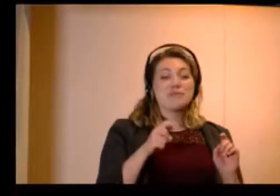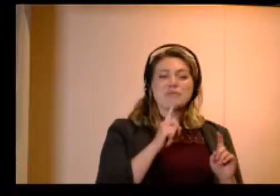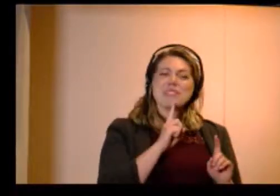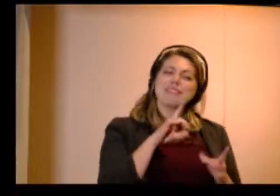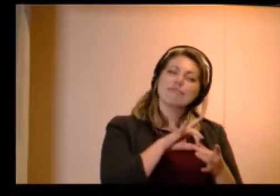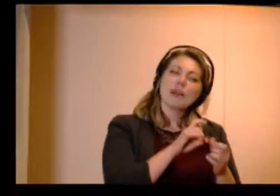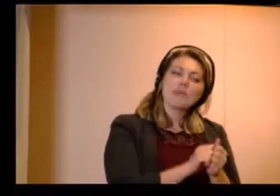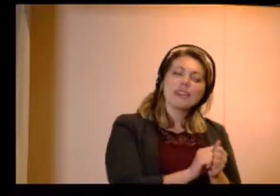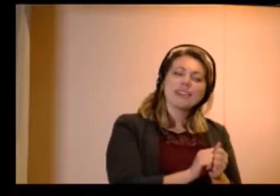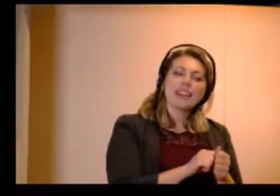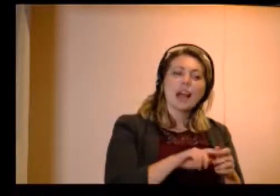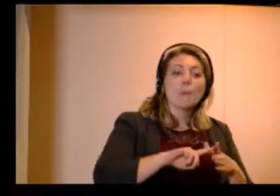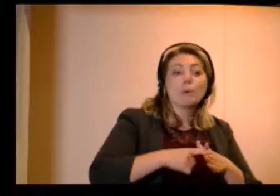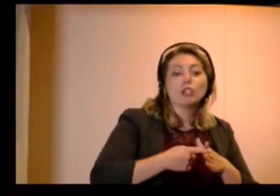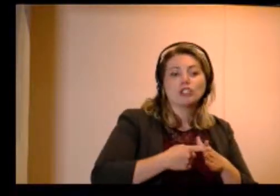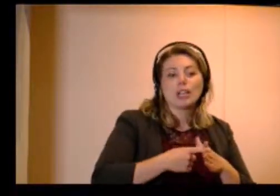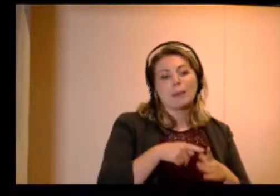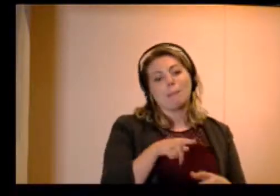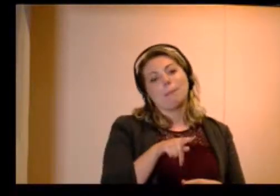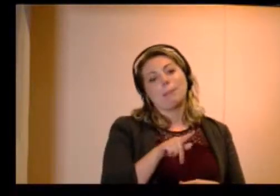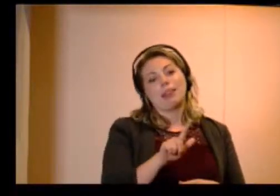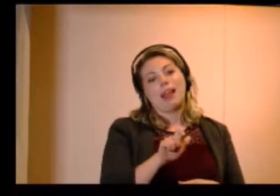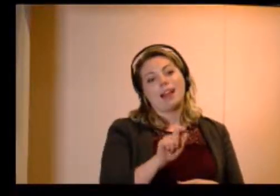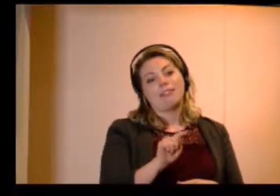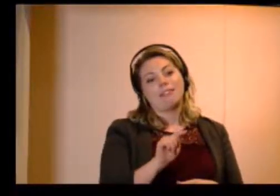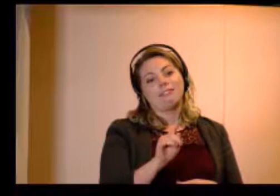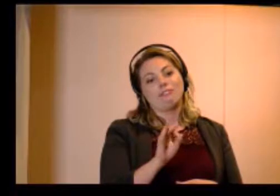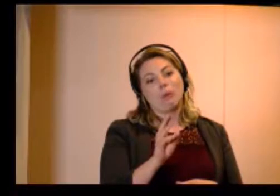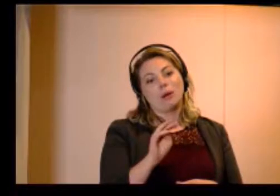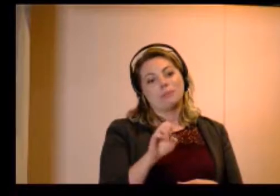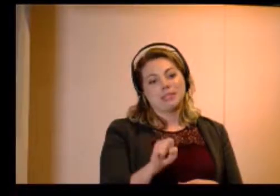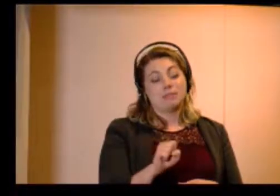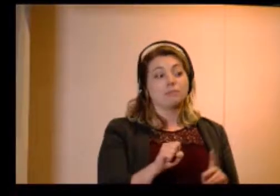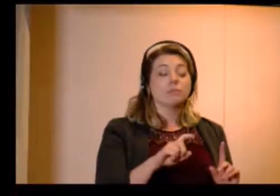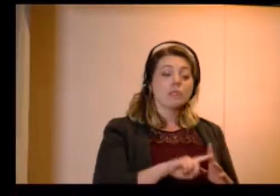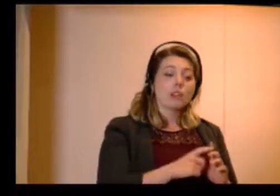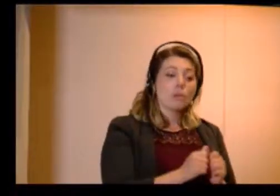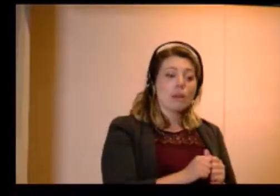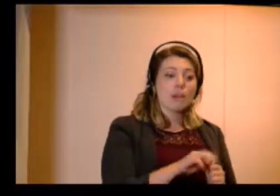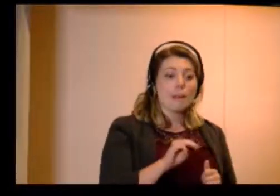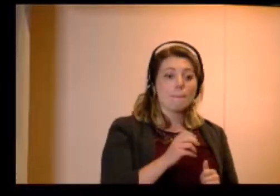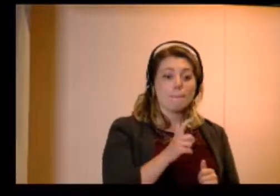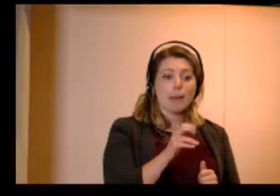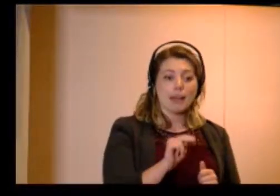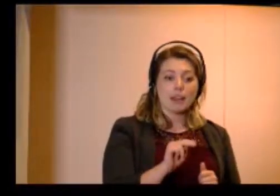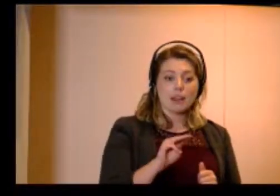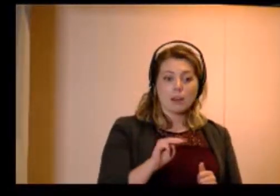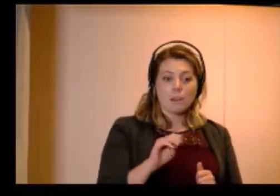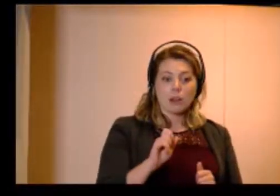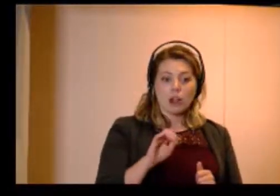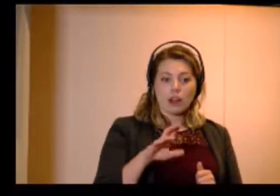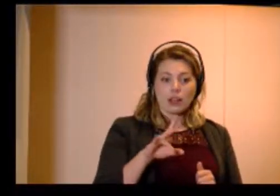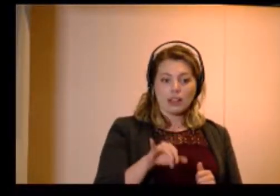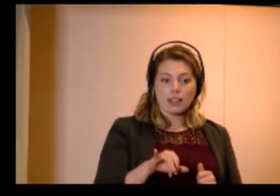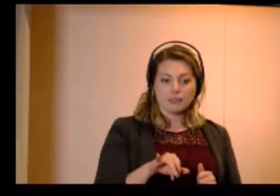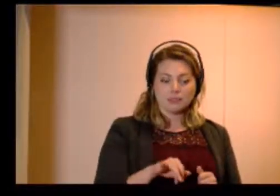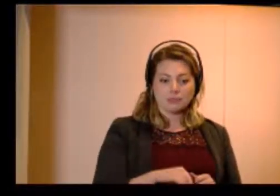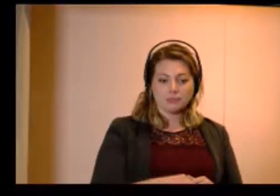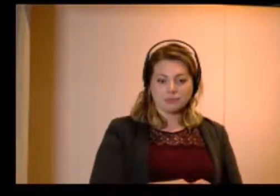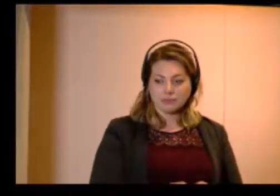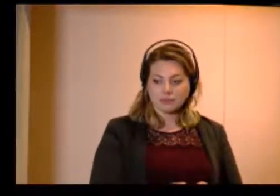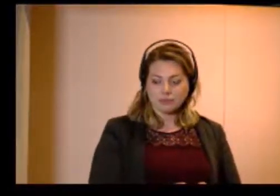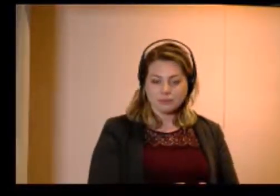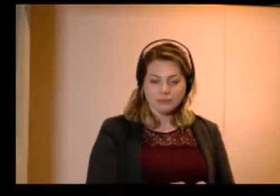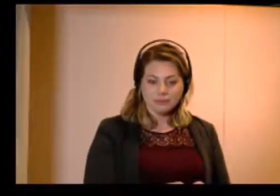it. We are going to start out with Meghan McCarthy. She's a program lead of 3D printing and biovisualization. You're